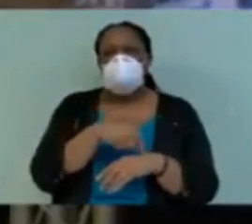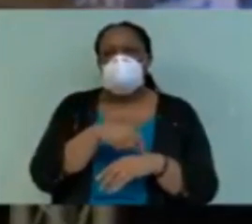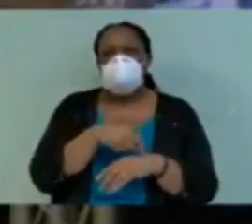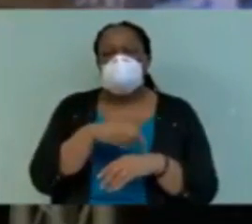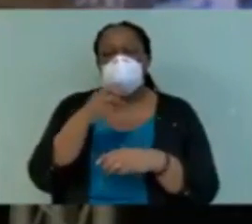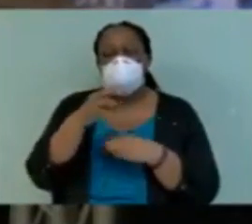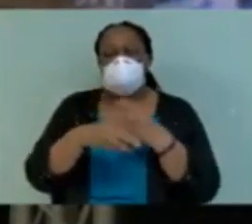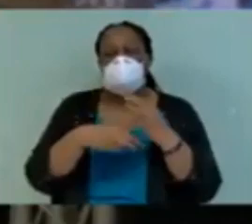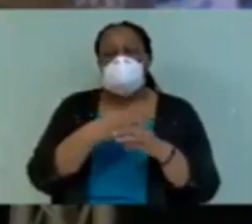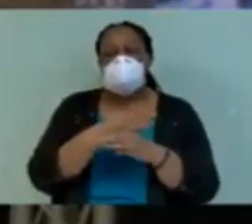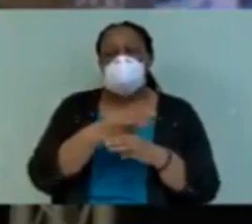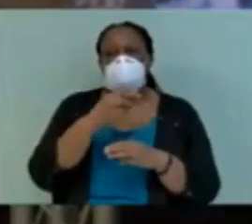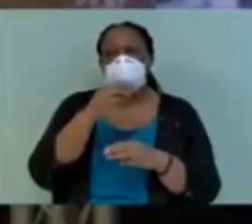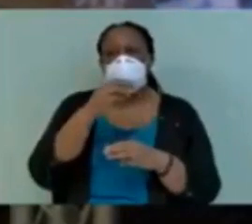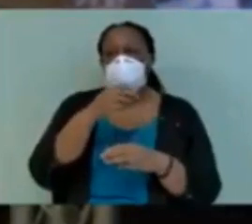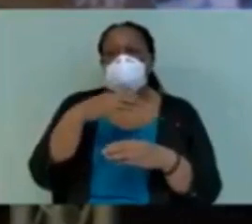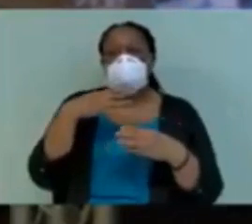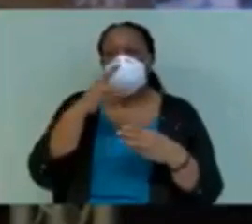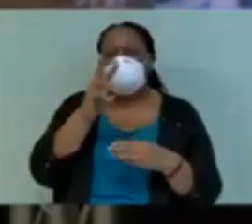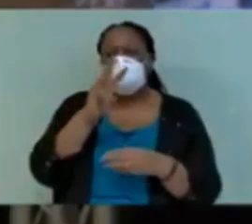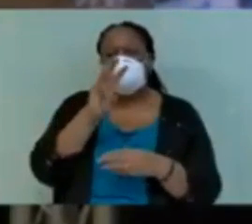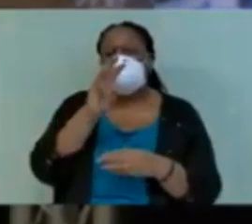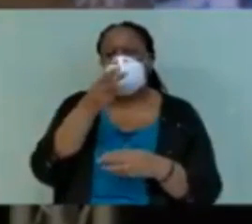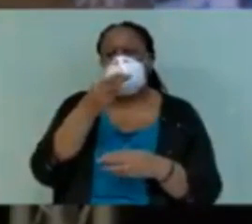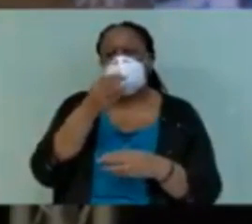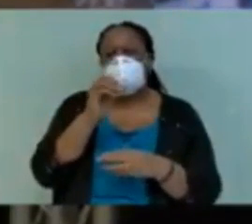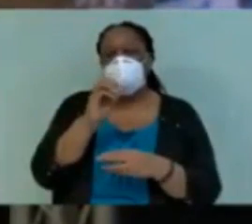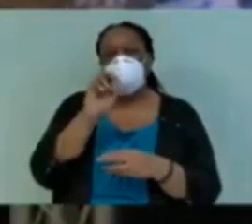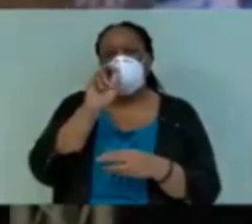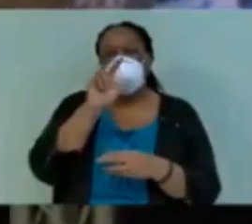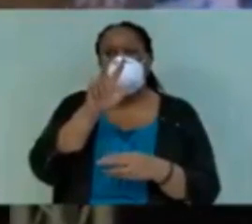Thank you, Mr. Williams, and good afternoon to